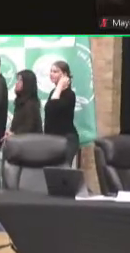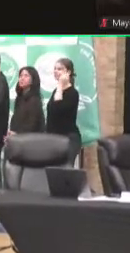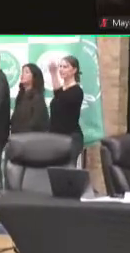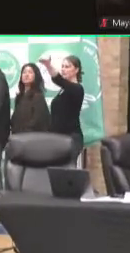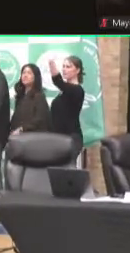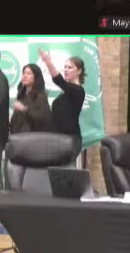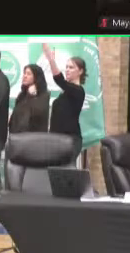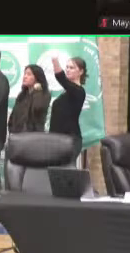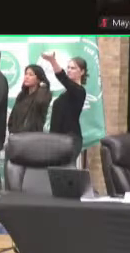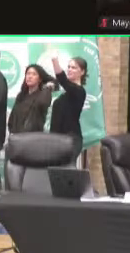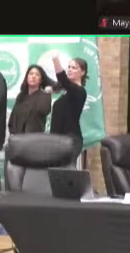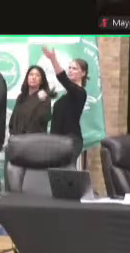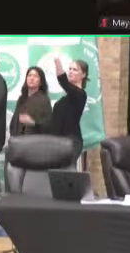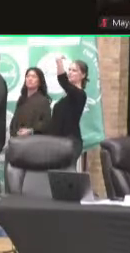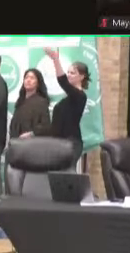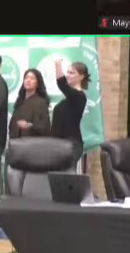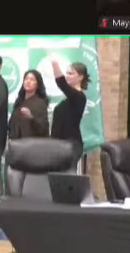Like that. Yeah, perfect.